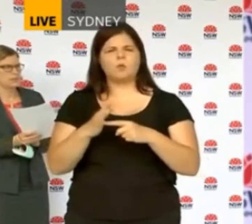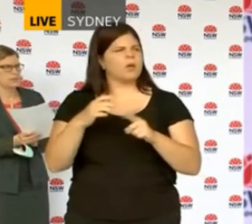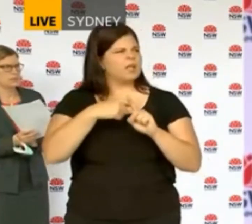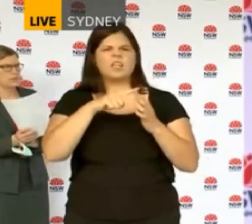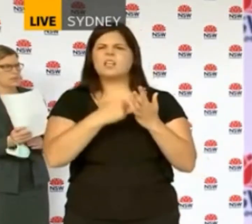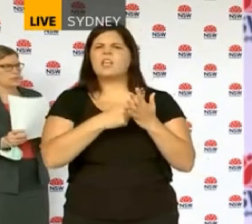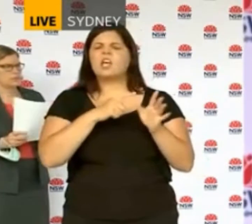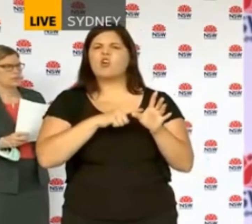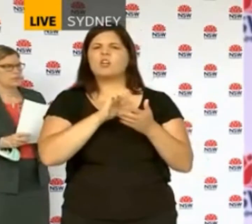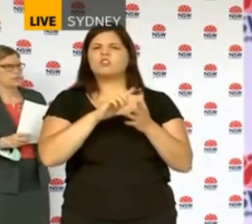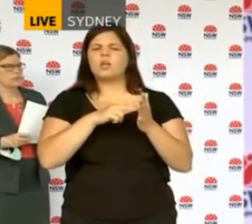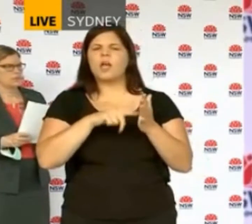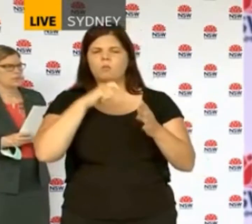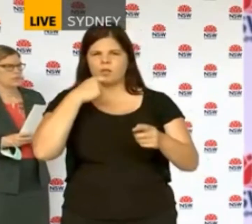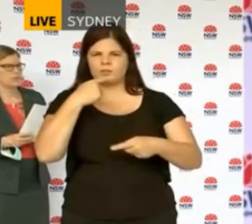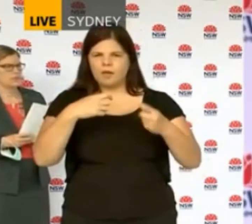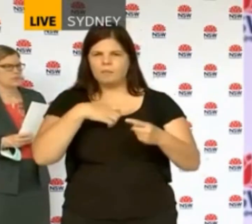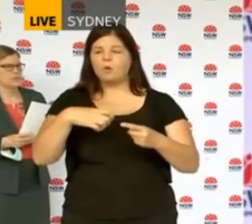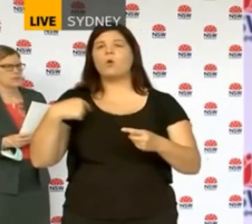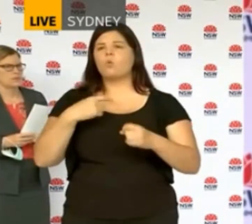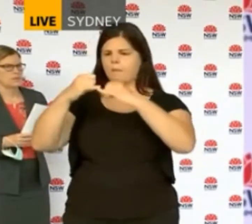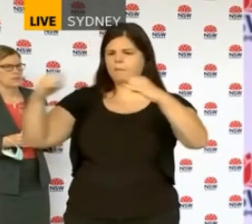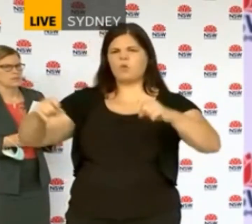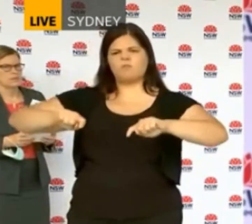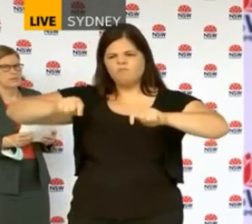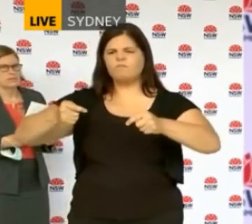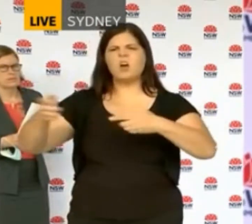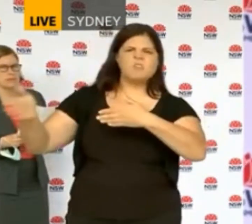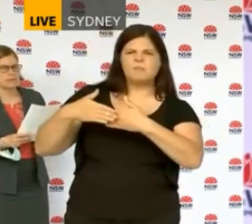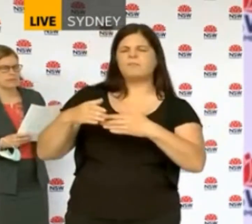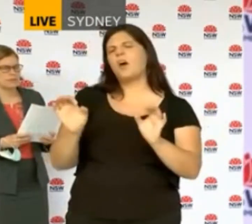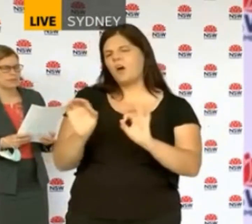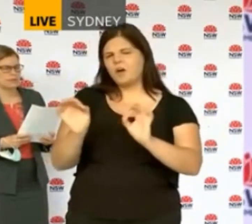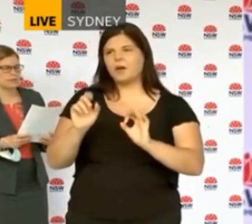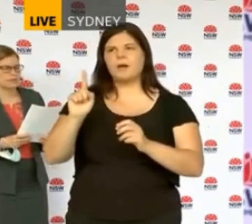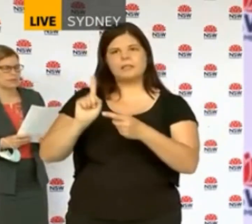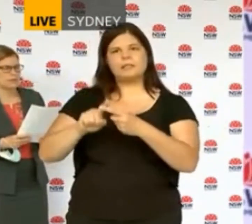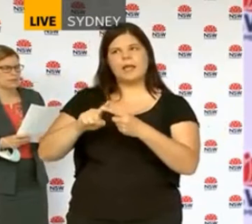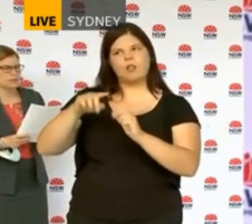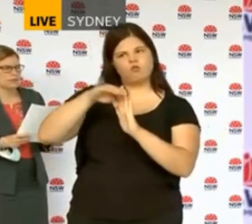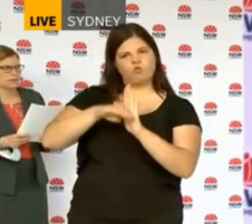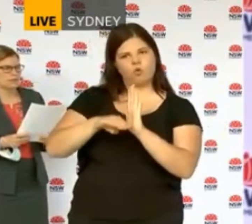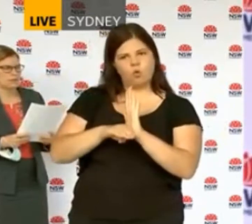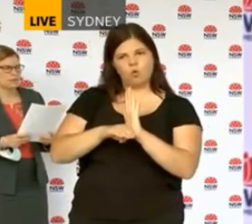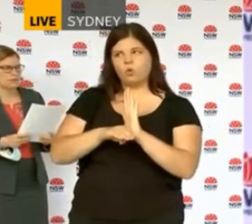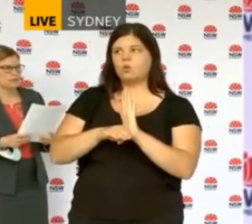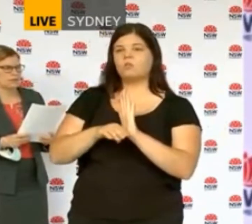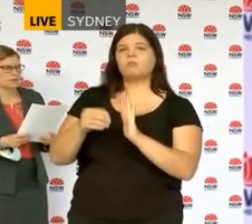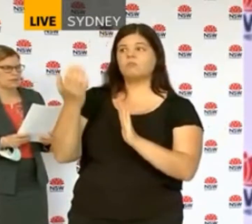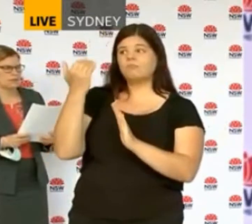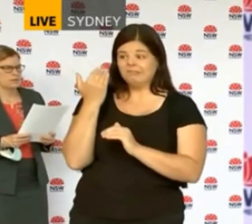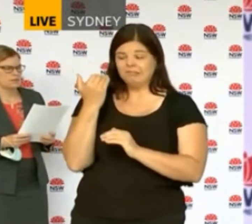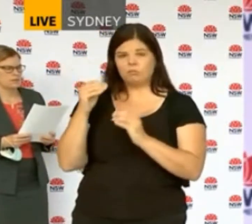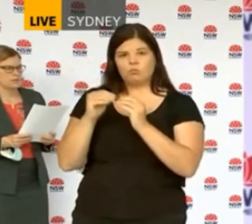the border, but we are going to be applying the same level of restrictions to those that are either coming or are here in New South Wales that have come from those